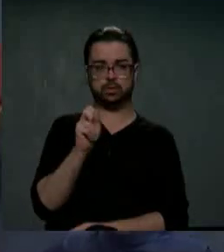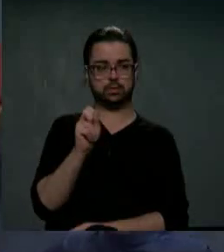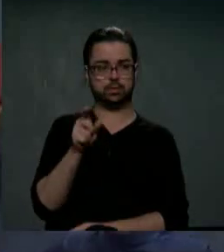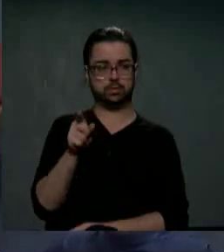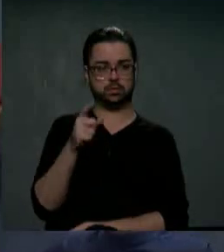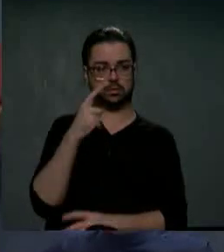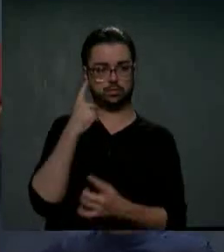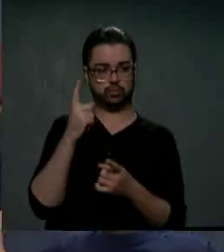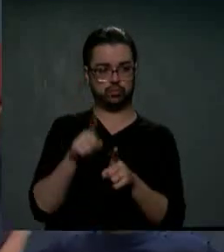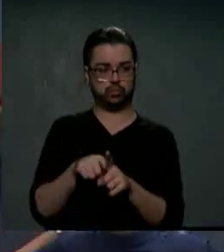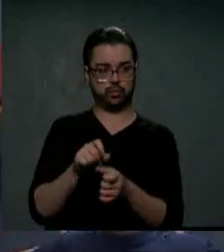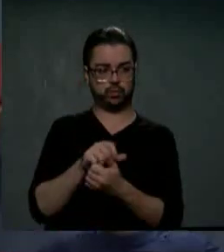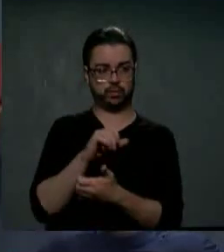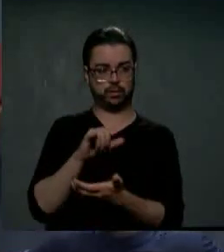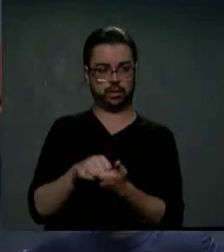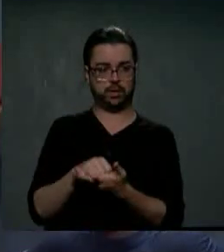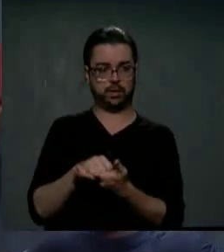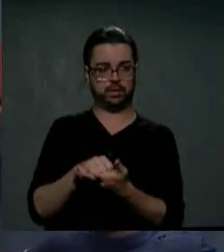agreeable with that?